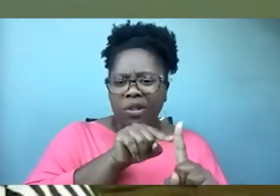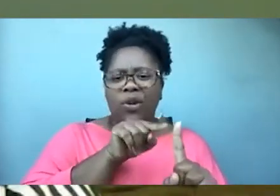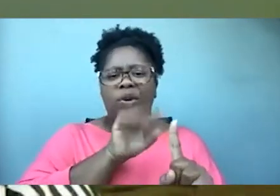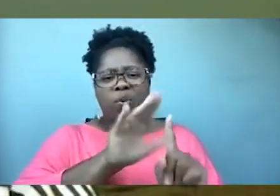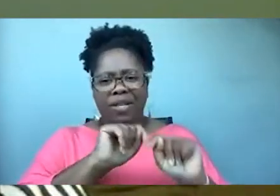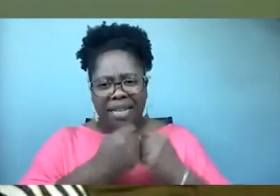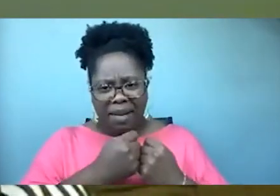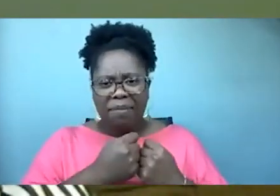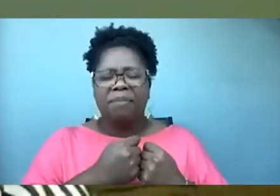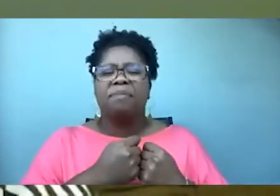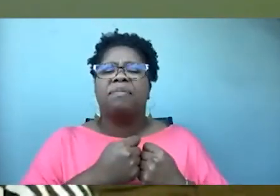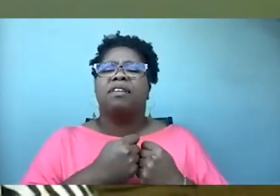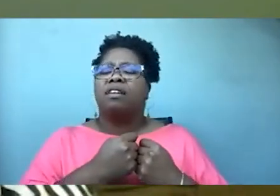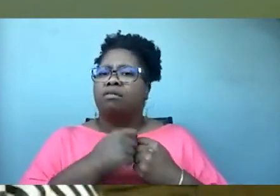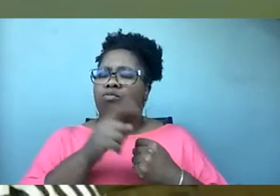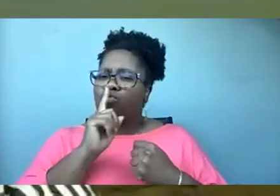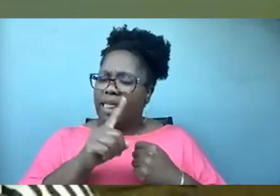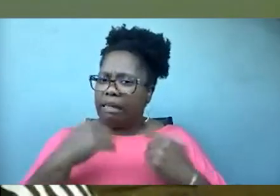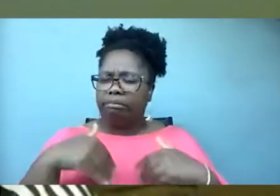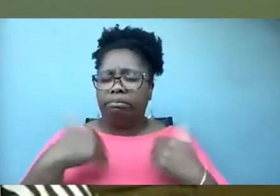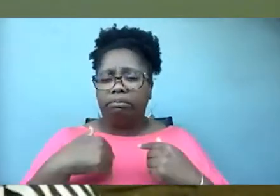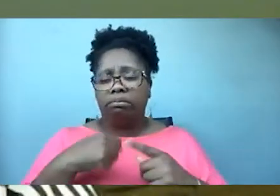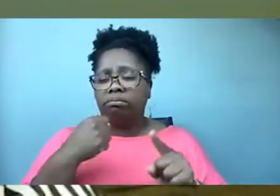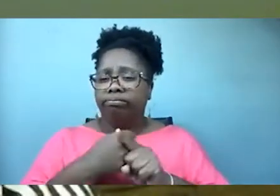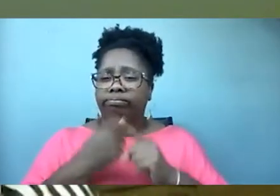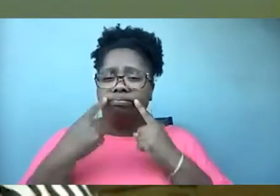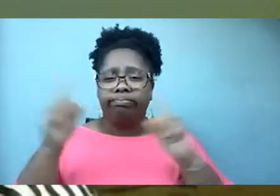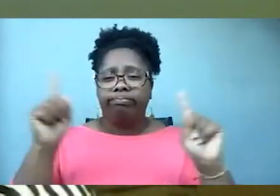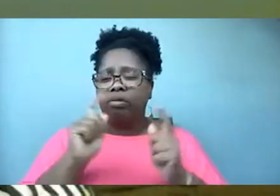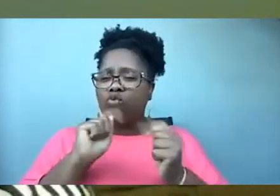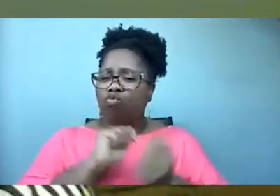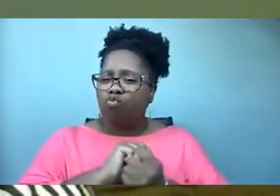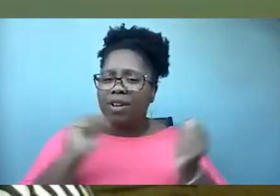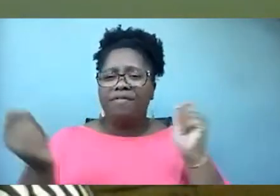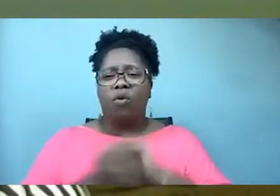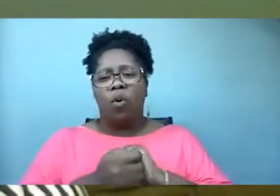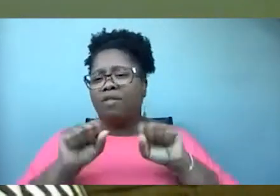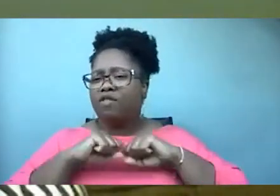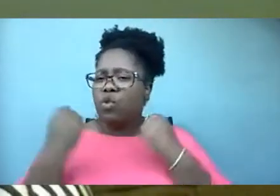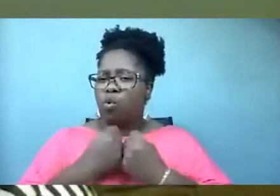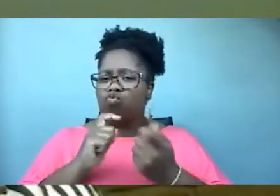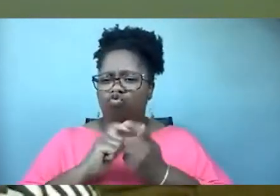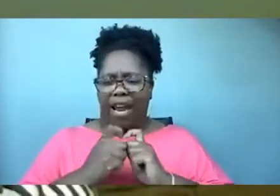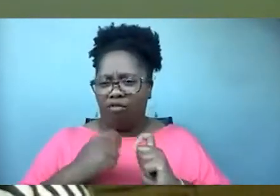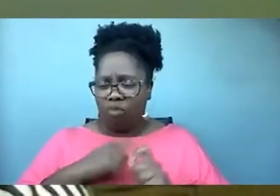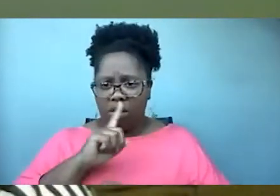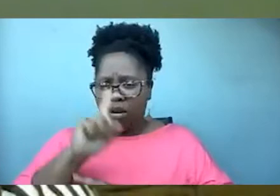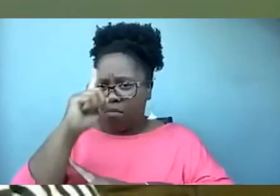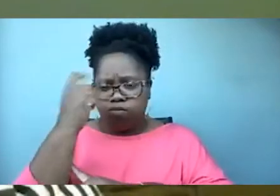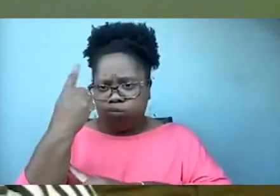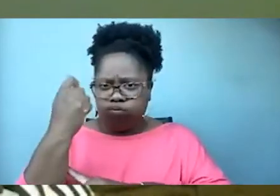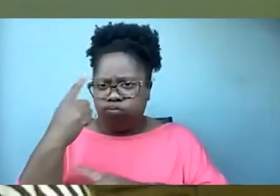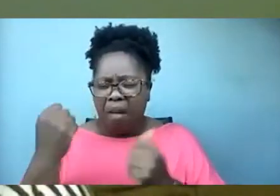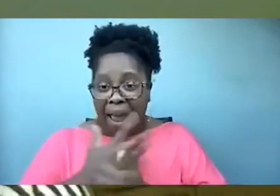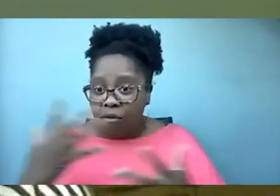I mean, just really mind-blowing. Everything from hybrid and electric buses in New York City, BPA